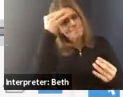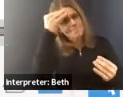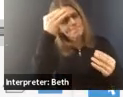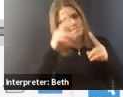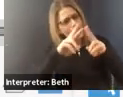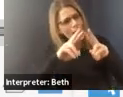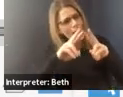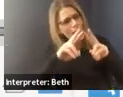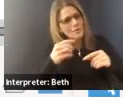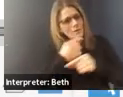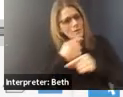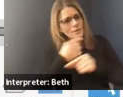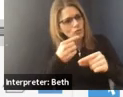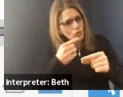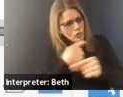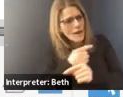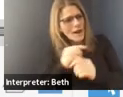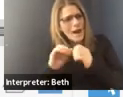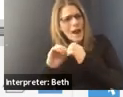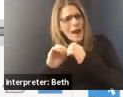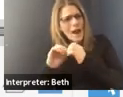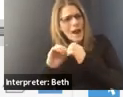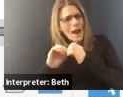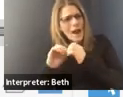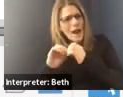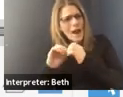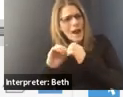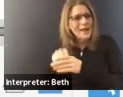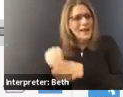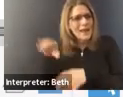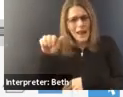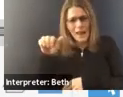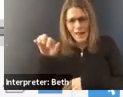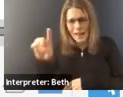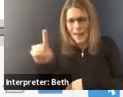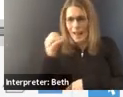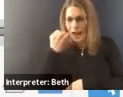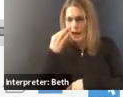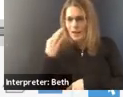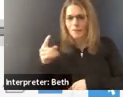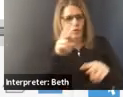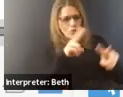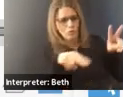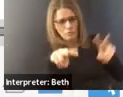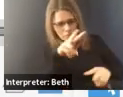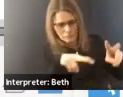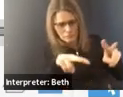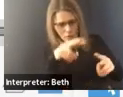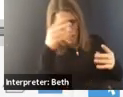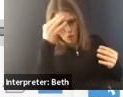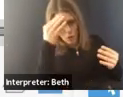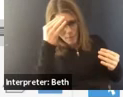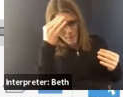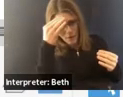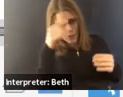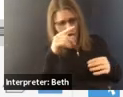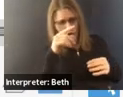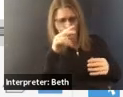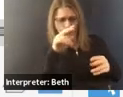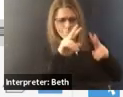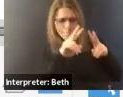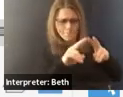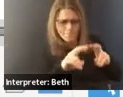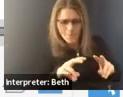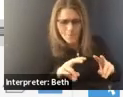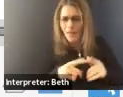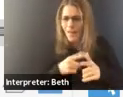CAD, well, you've thought real hard and you've studied it, you should be able to draw it now, right? So to Kim's